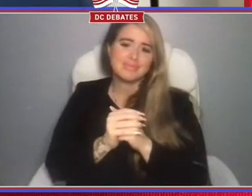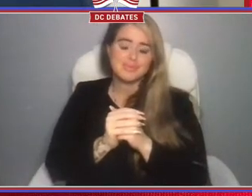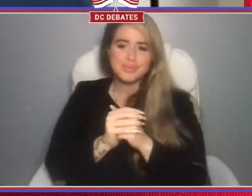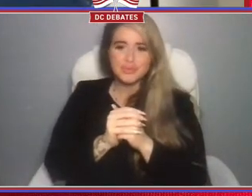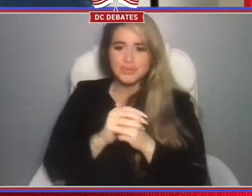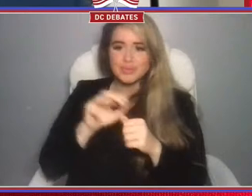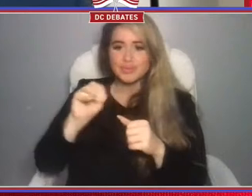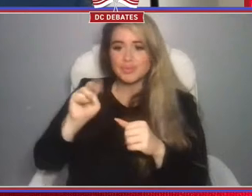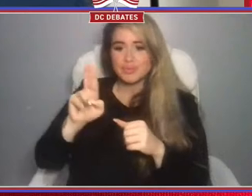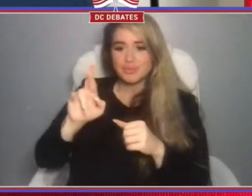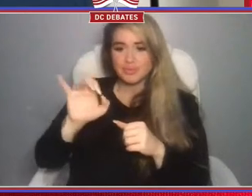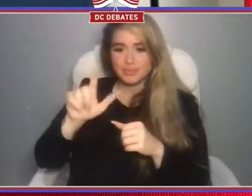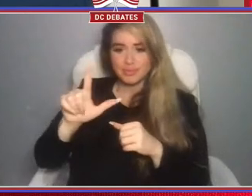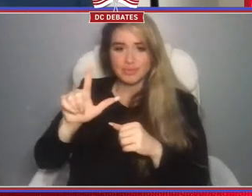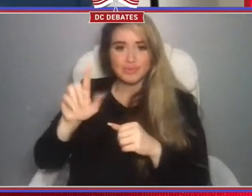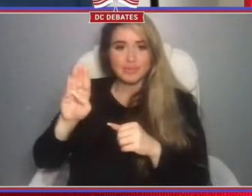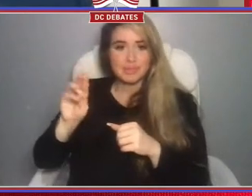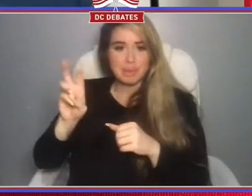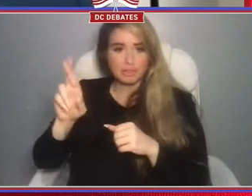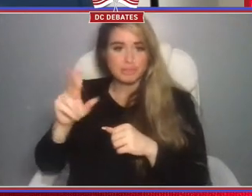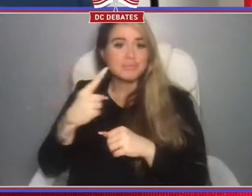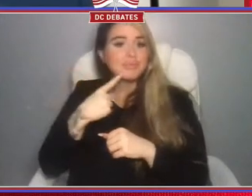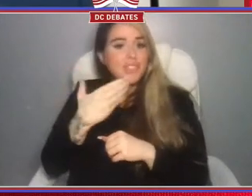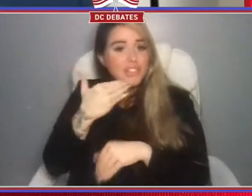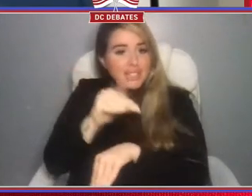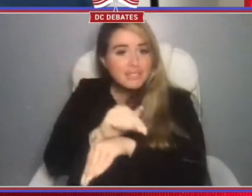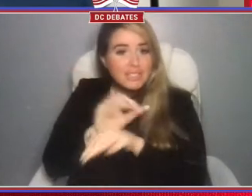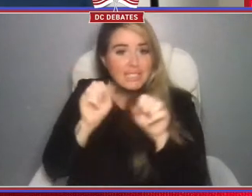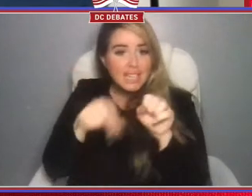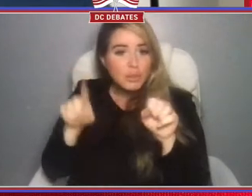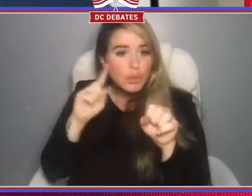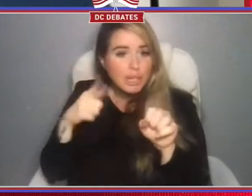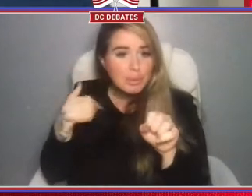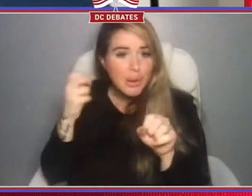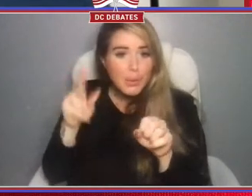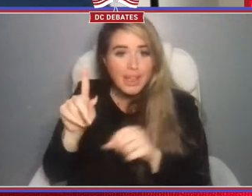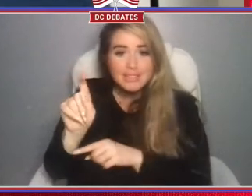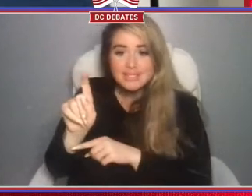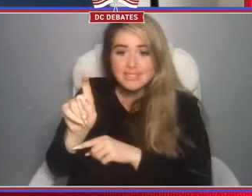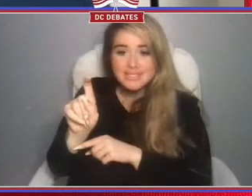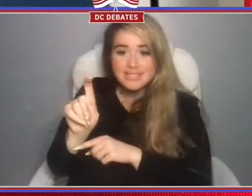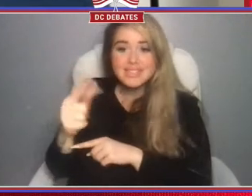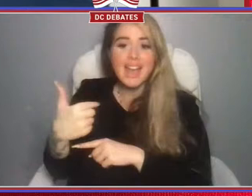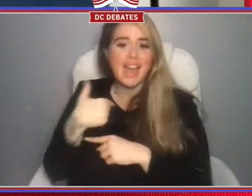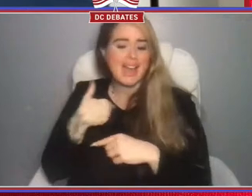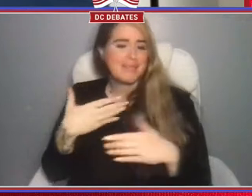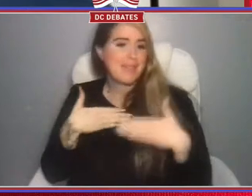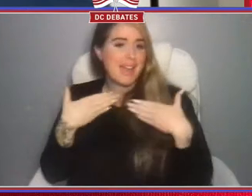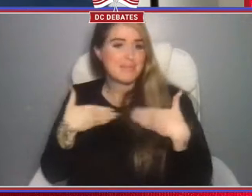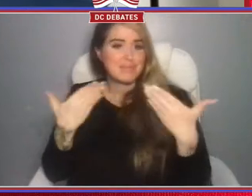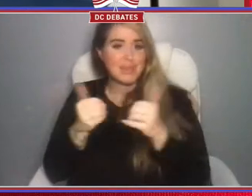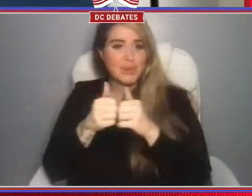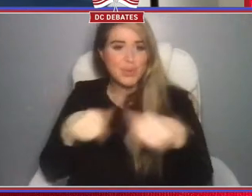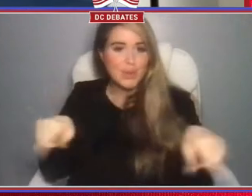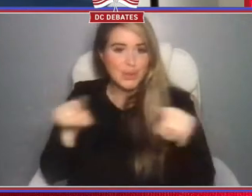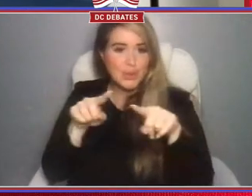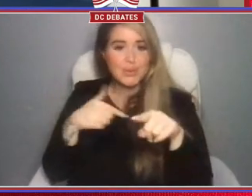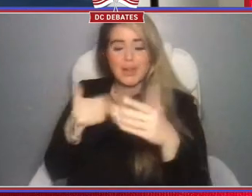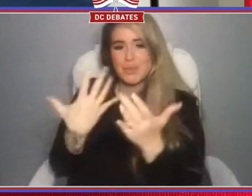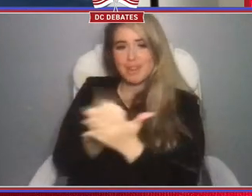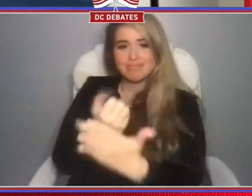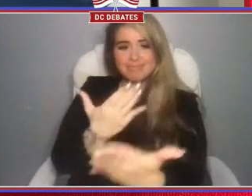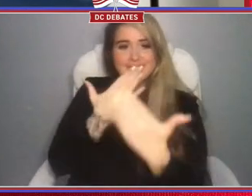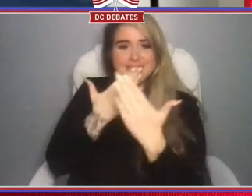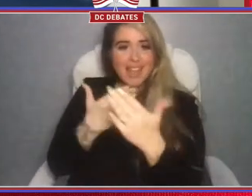Well, good evening, DC. Can you hear me okay? I'm happy to be with you, and I want to thank the Office of